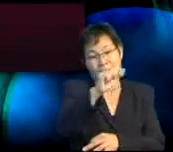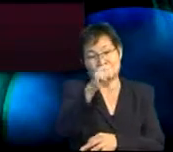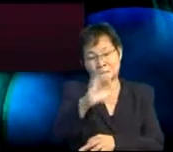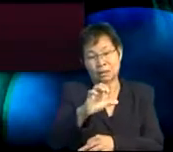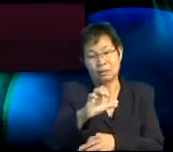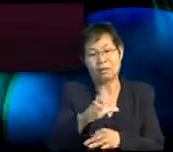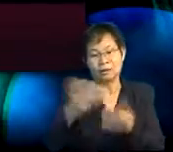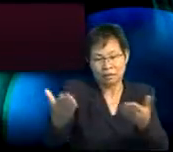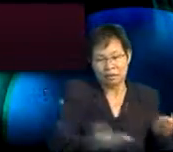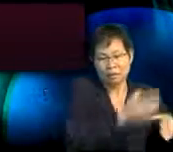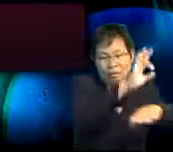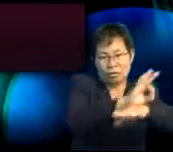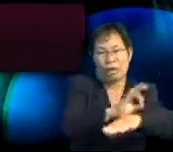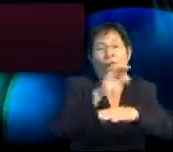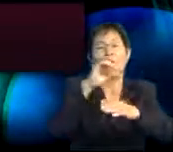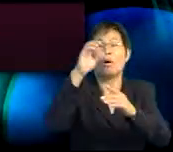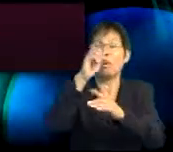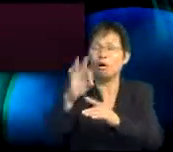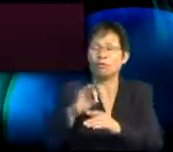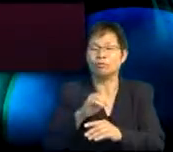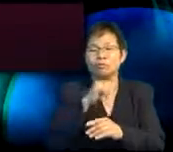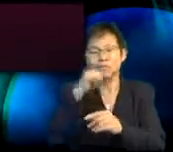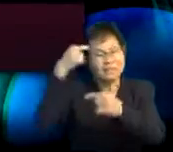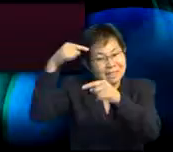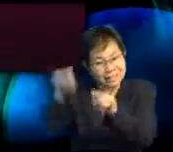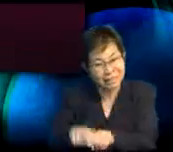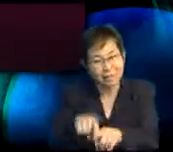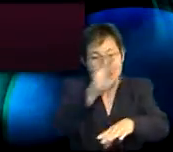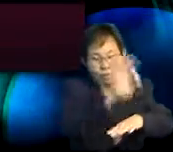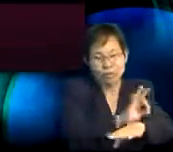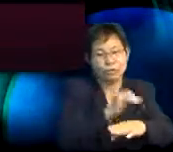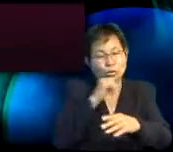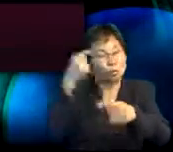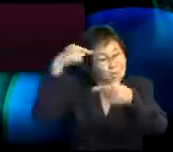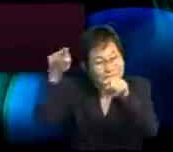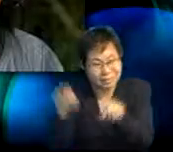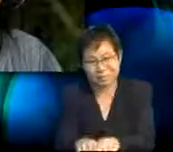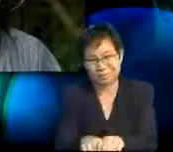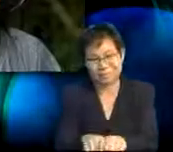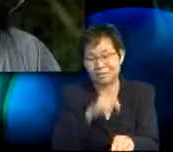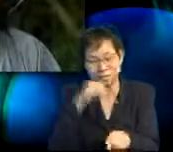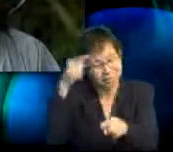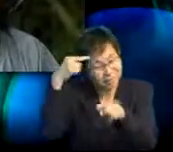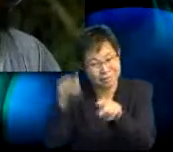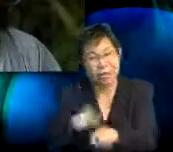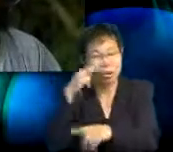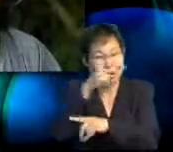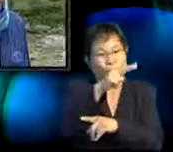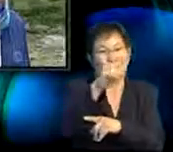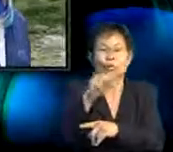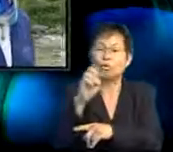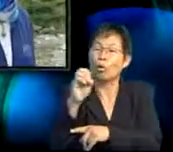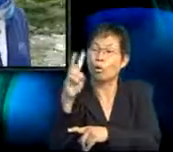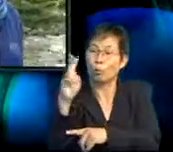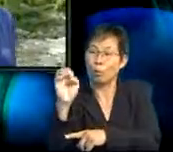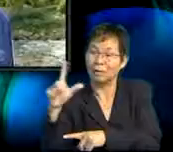out the function of disagreeing. His function was to disagree. Now let's look at what Nawal said.